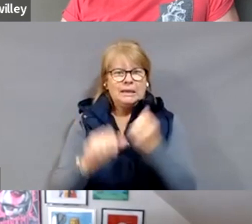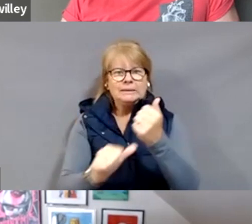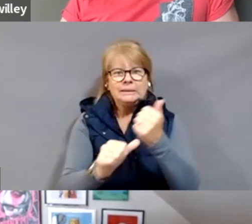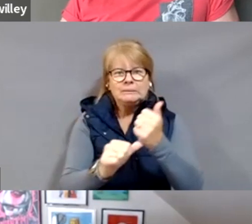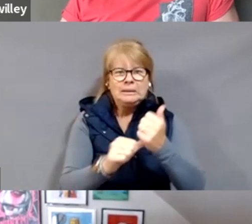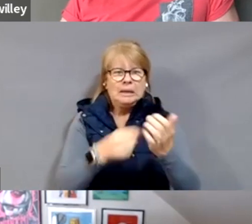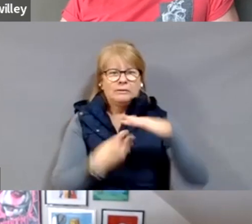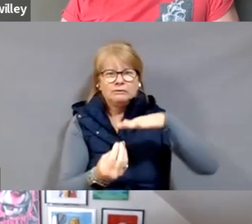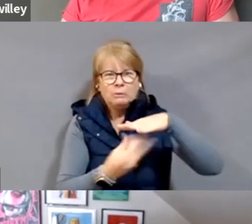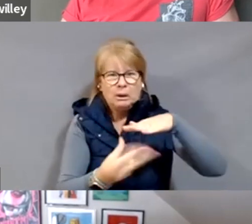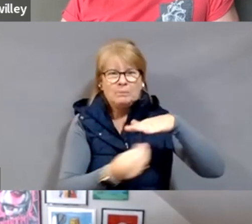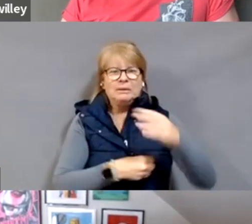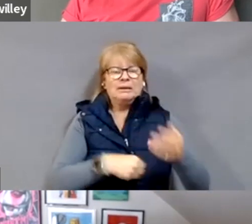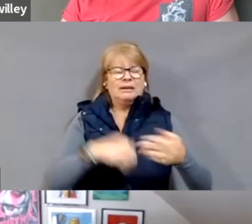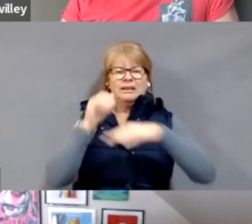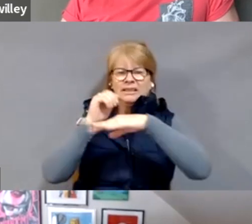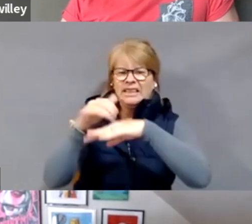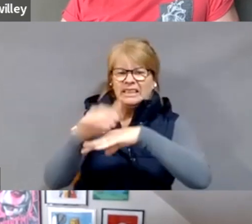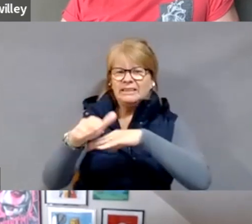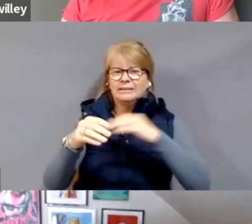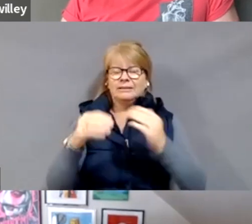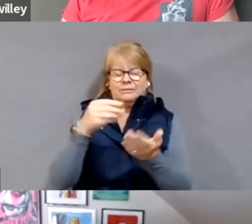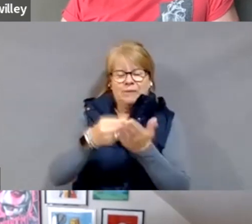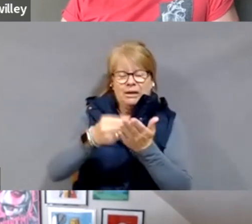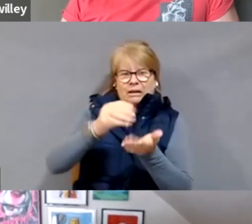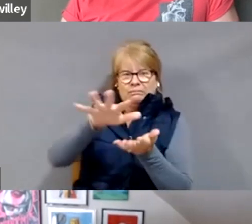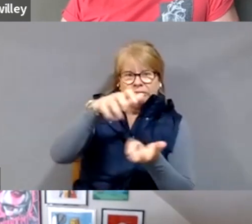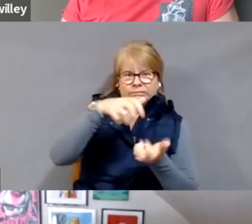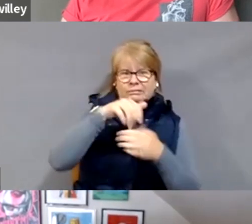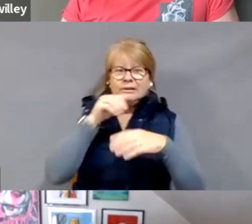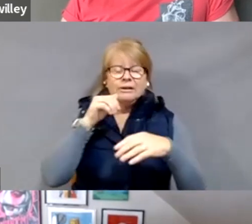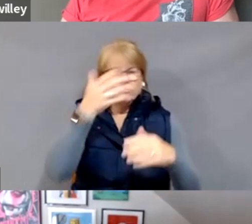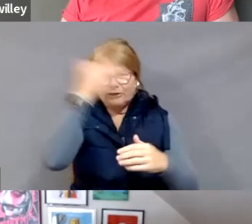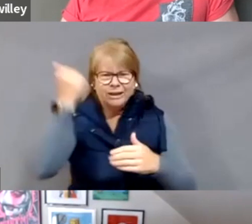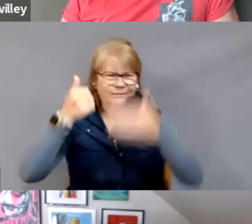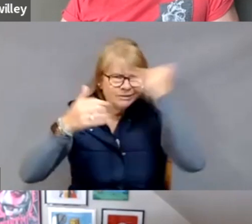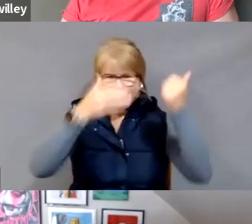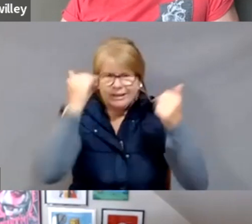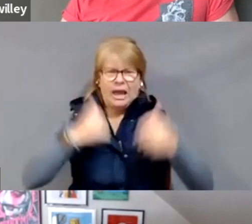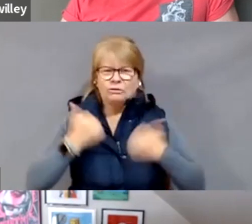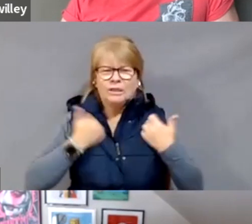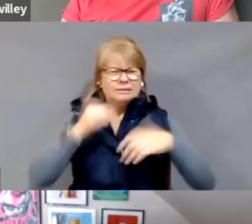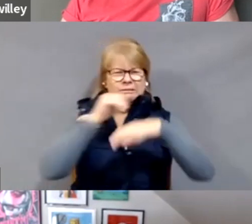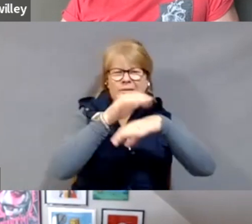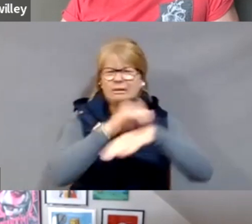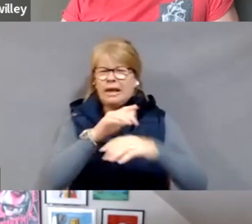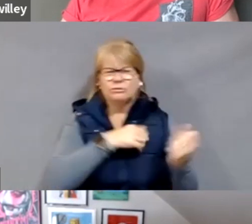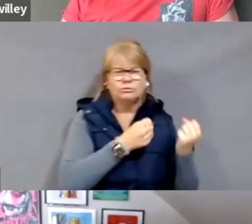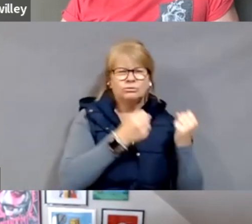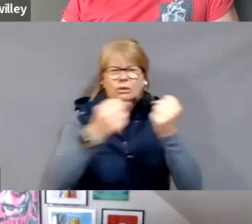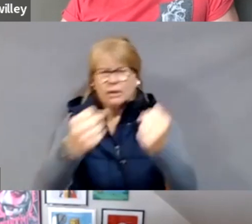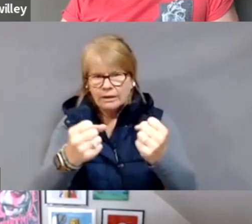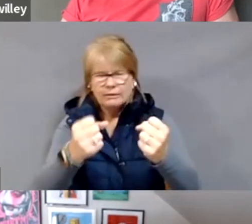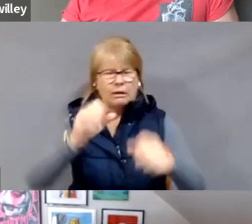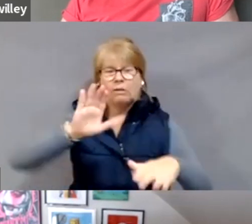files, submitting grants, forgetting the address where the place where the grant was due, trying to get across town to get there on